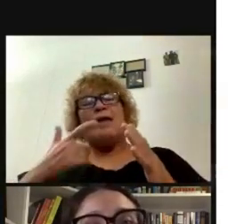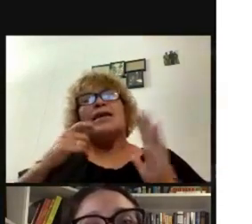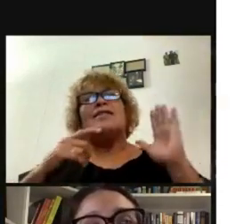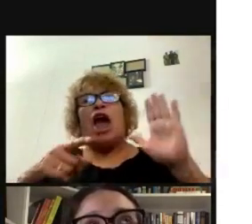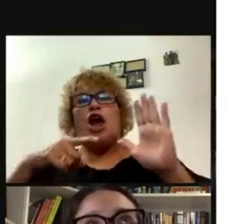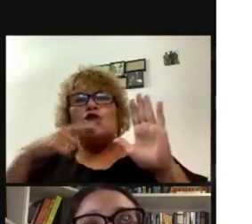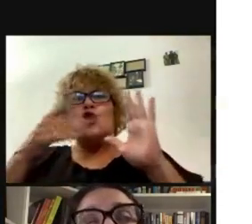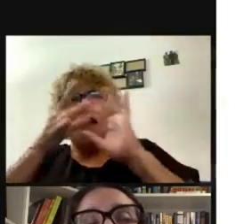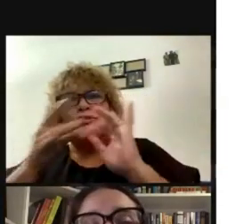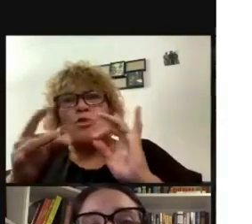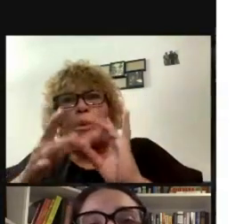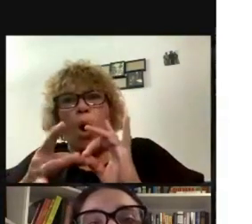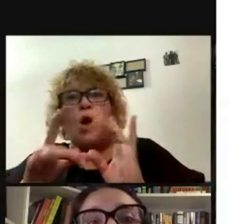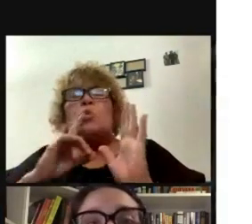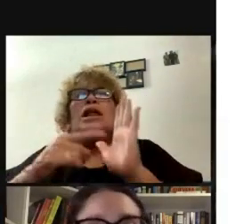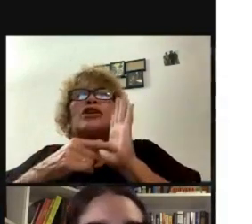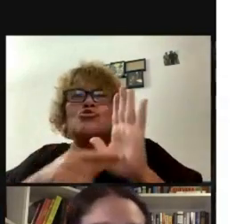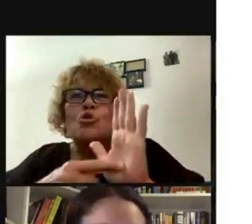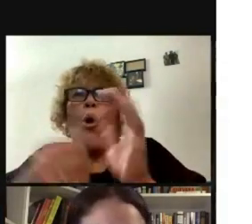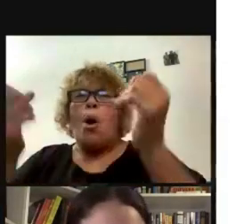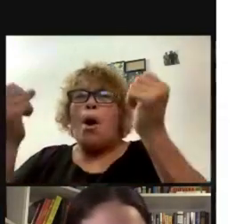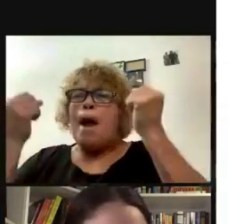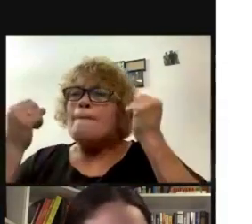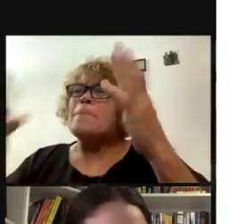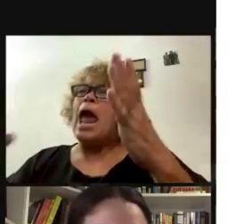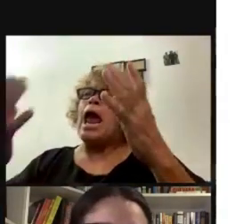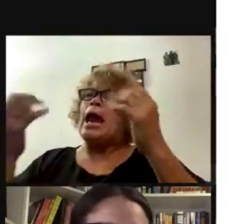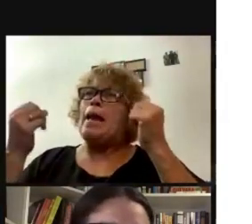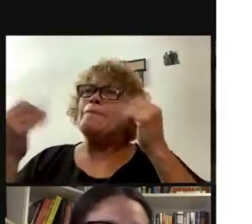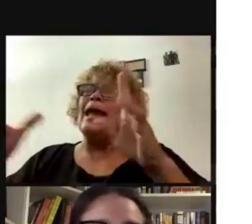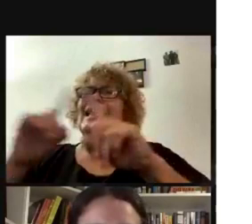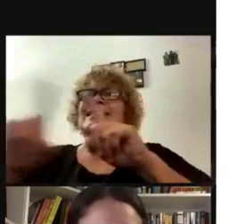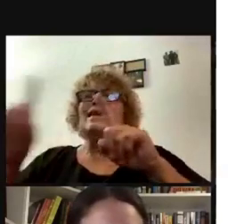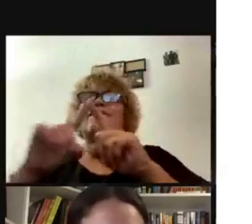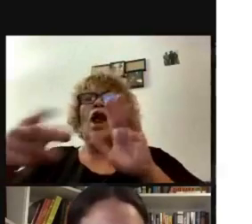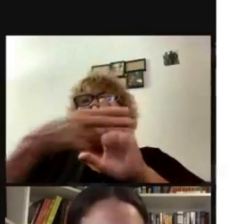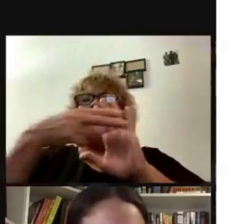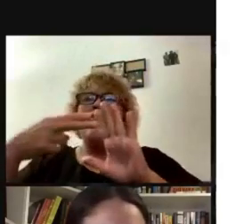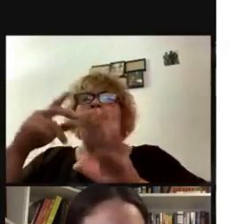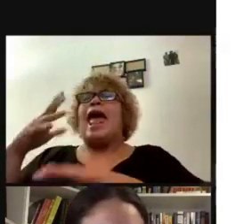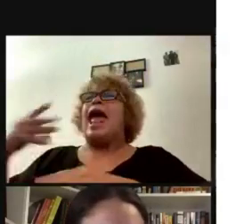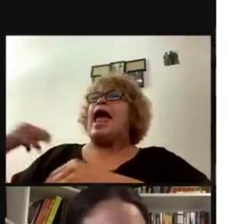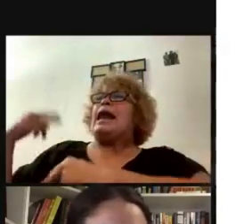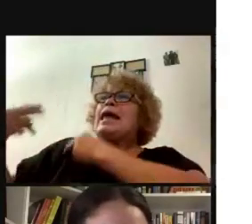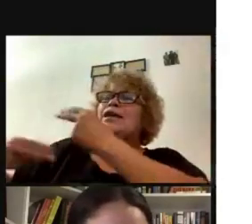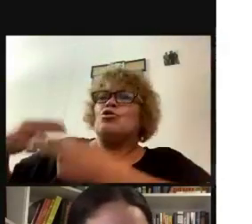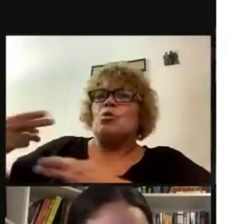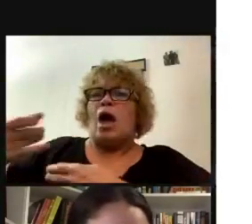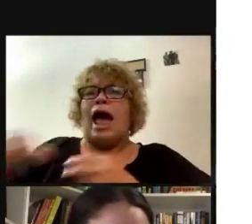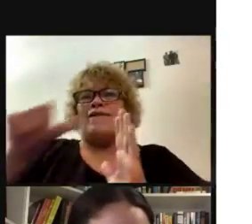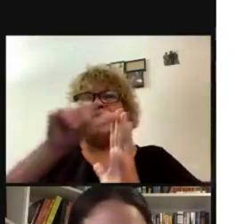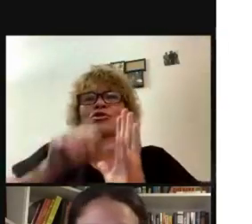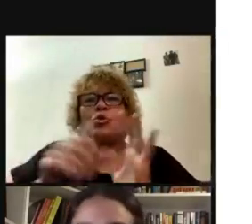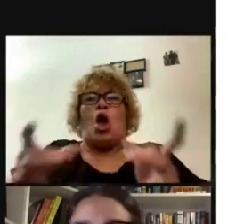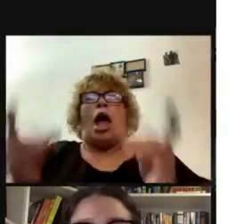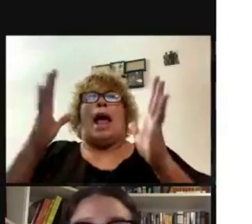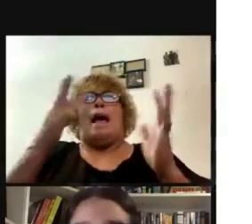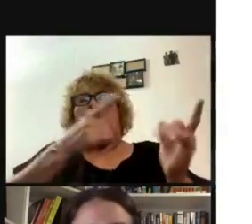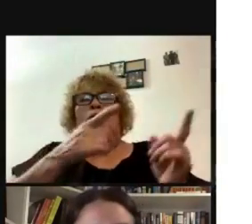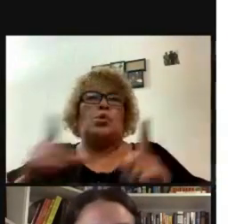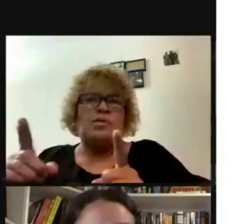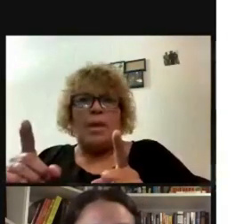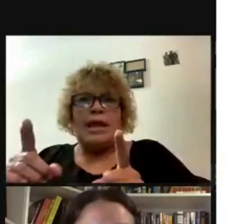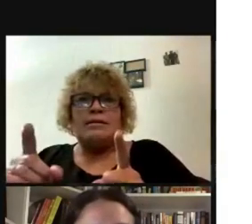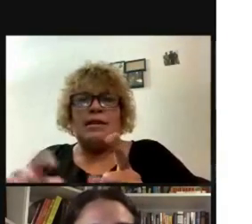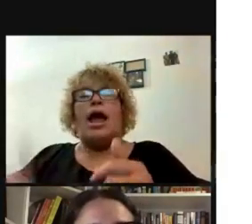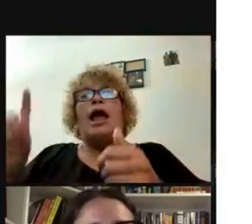highlight a lot, many long-standing themes in this long history of sterilization abuse in the United States. So the